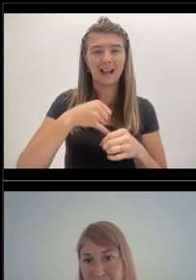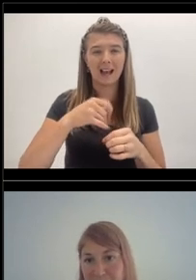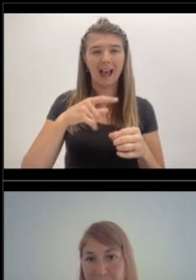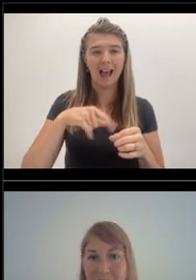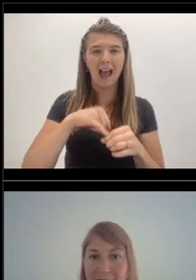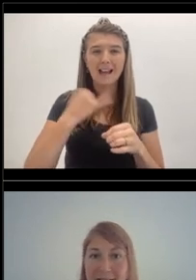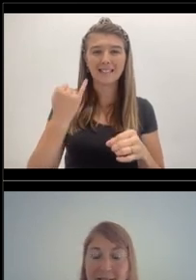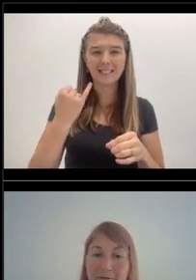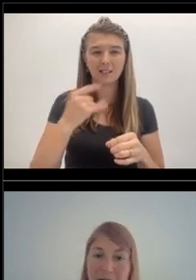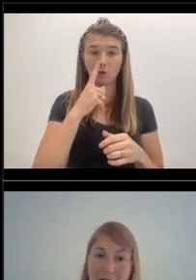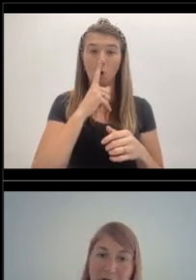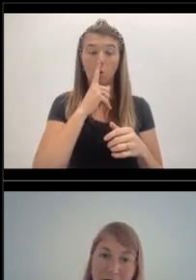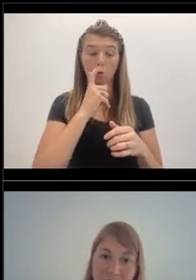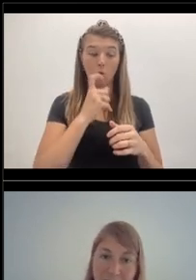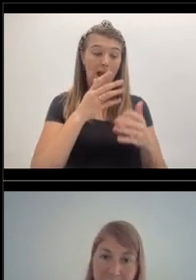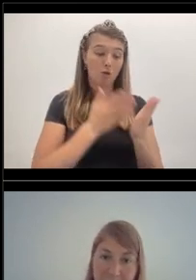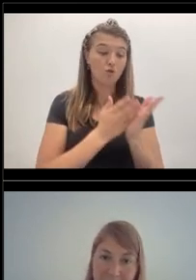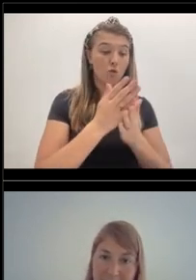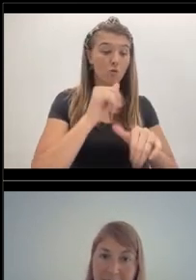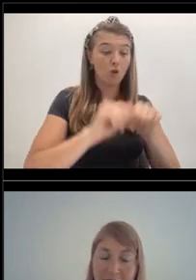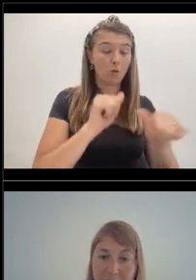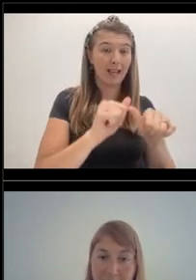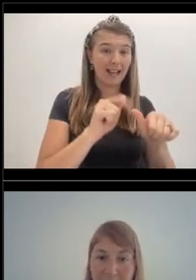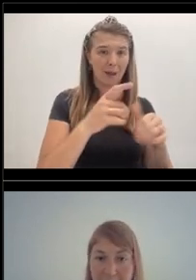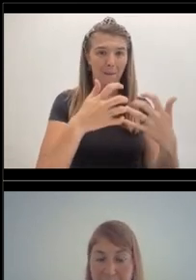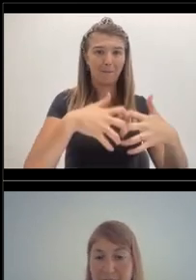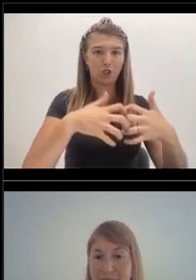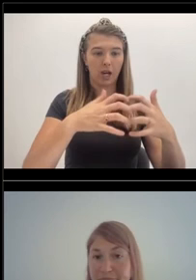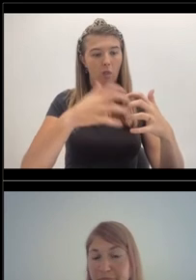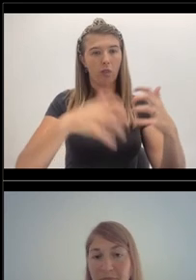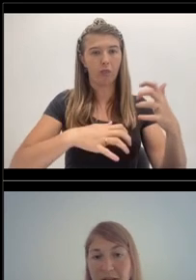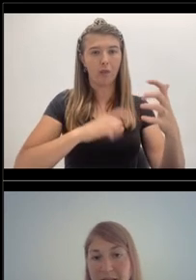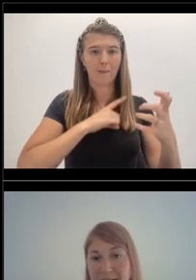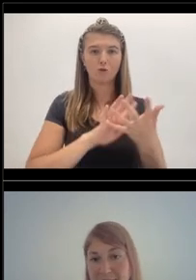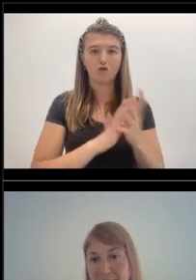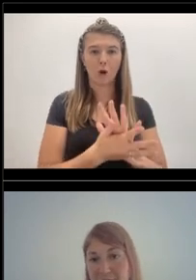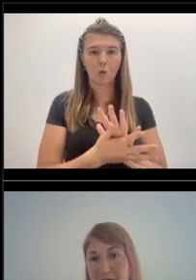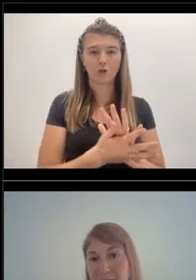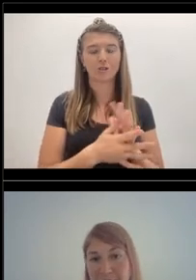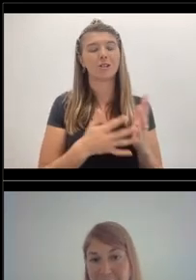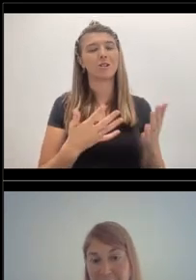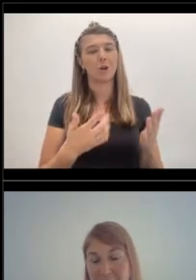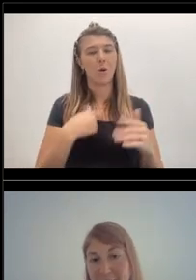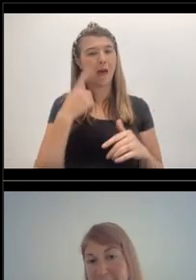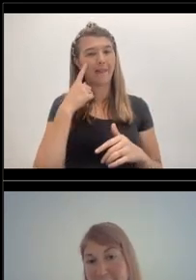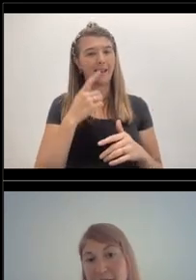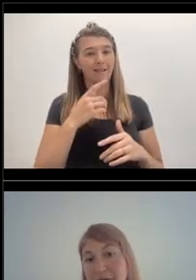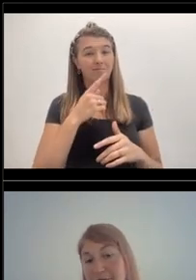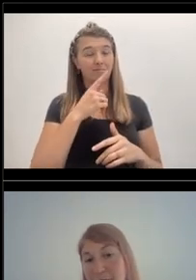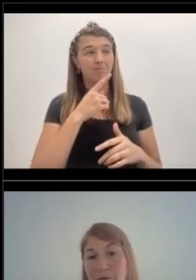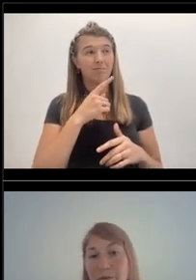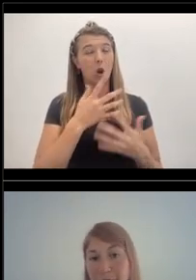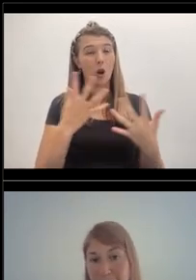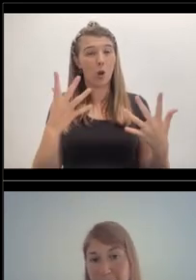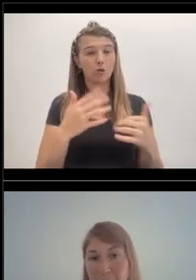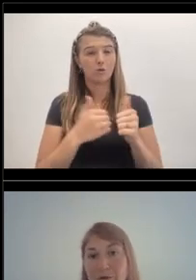reactor. But there are ways to get rid of it after the reactor. And a lot of companies say that nowadays they don't